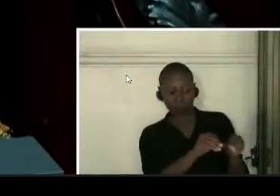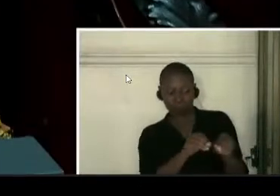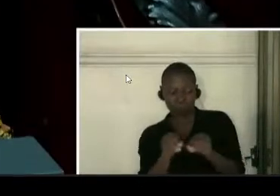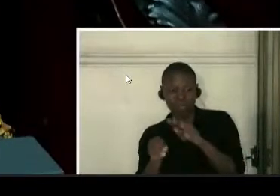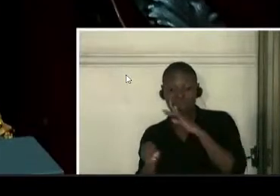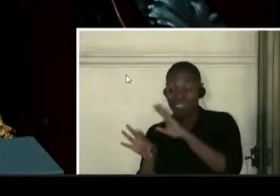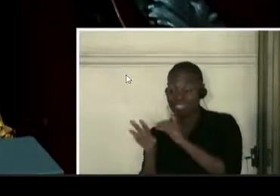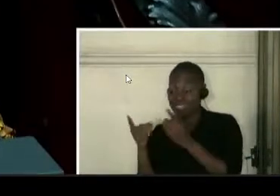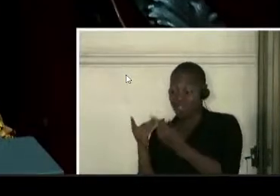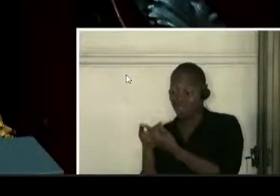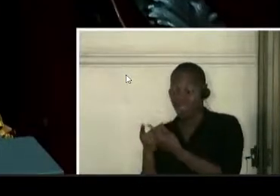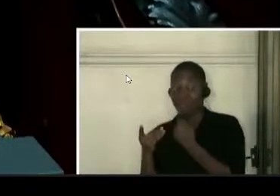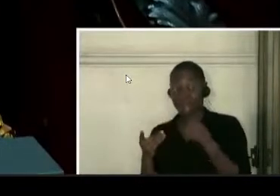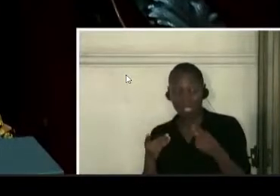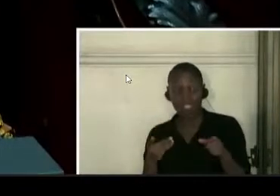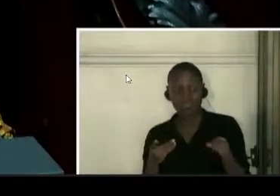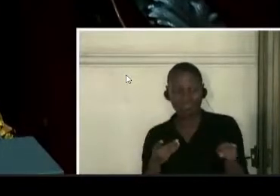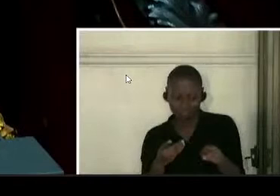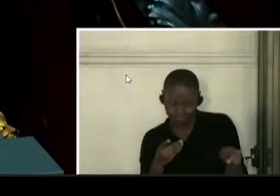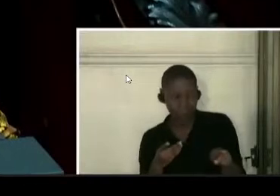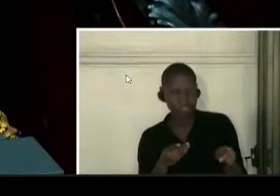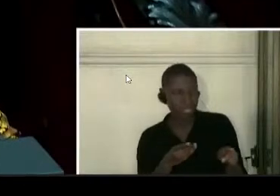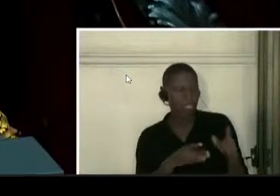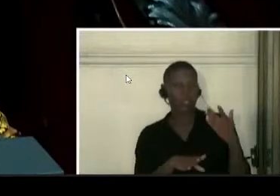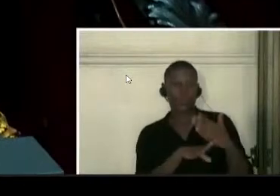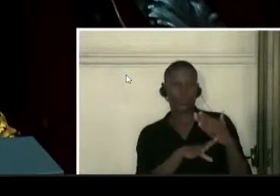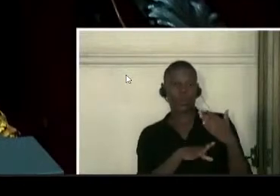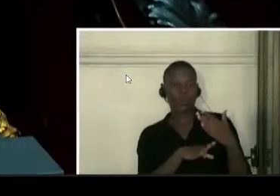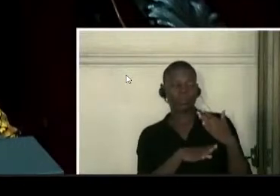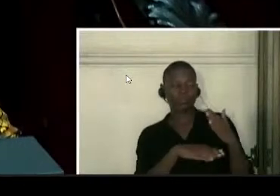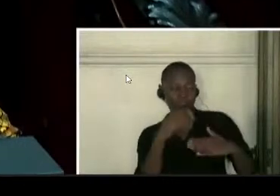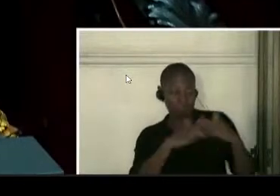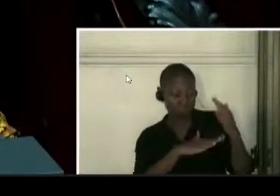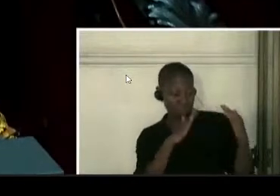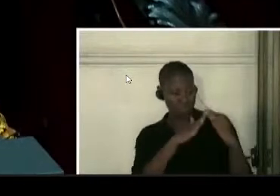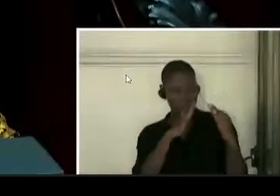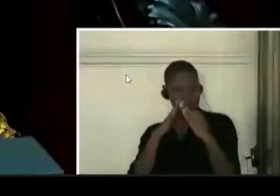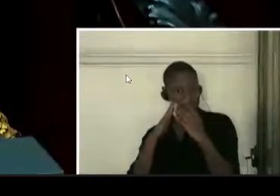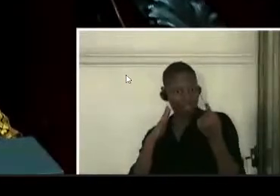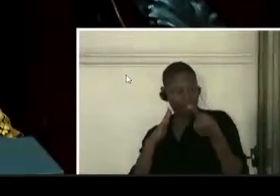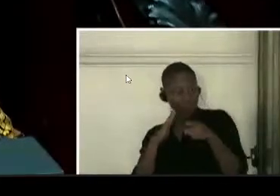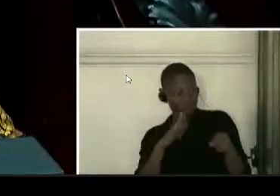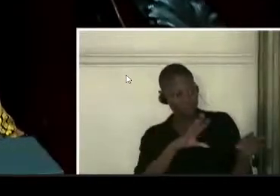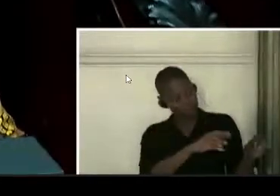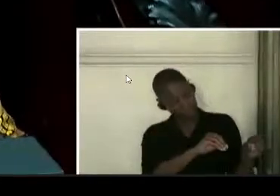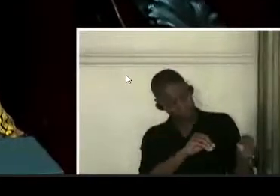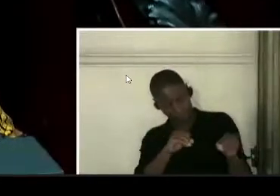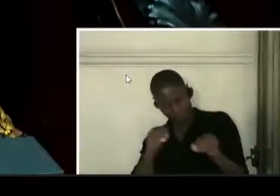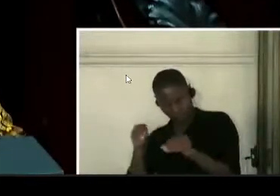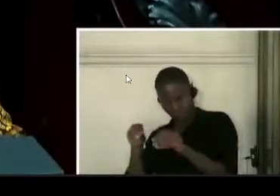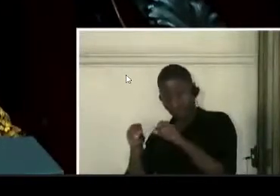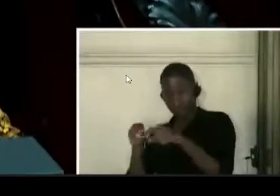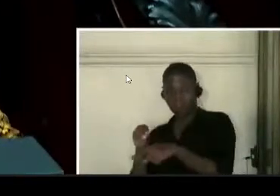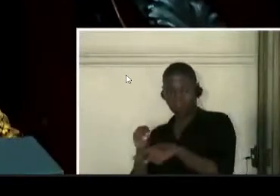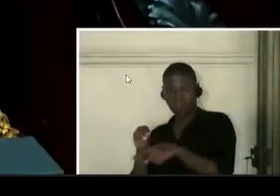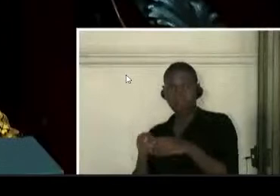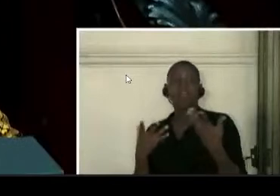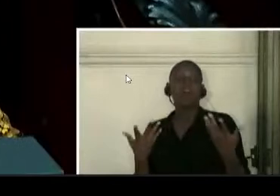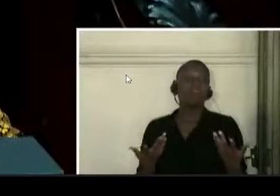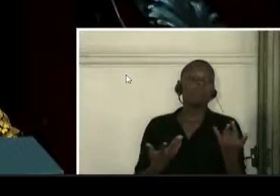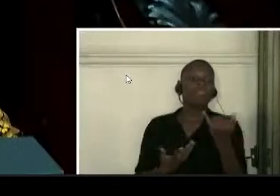izindlu. Nokho-ke i-project yaMasinenge ineyinkinga ezicacile nezibonakalayo. Like i-rock